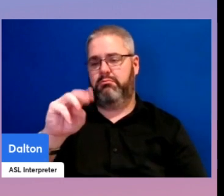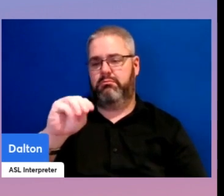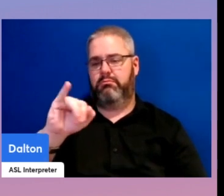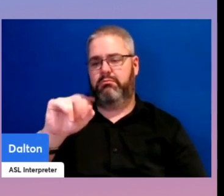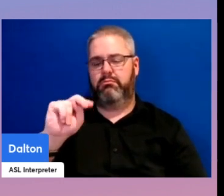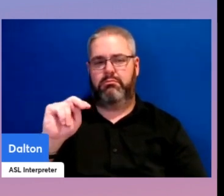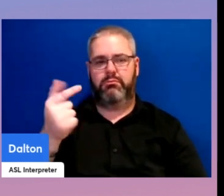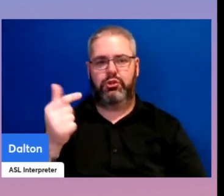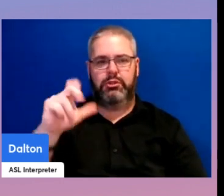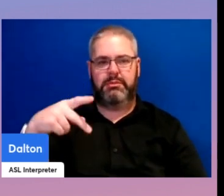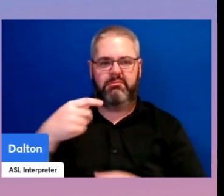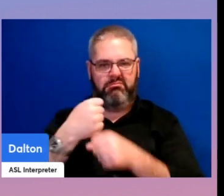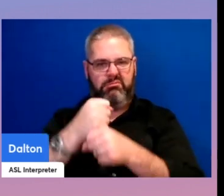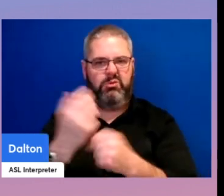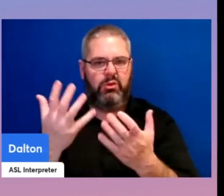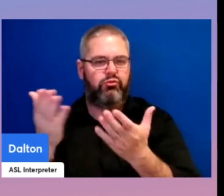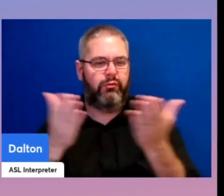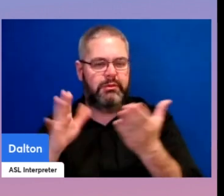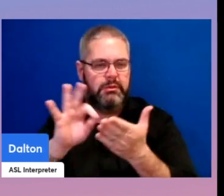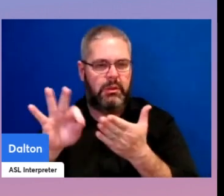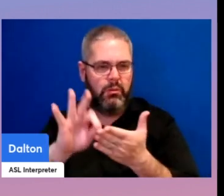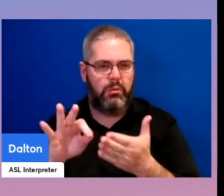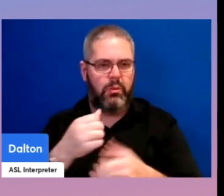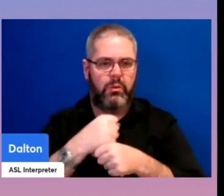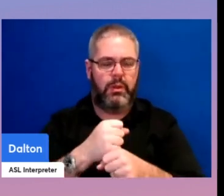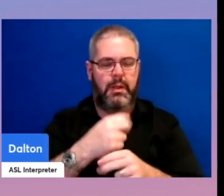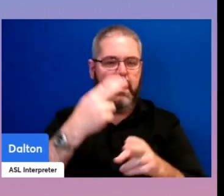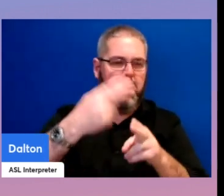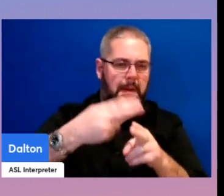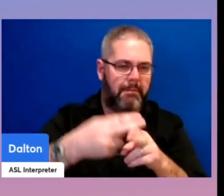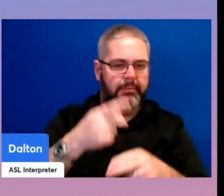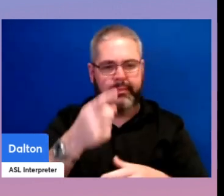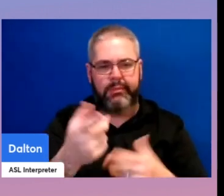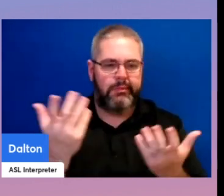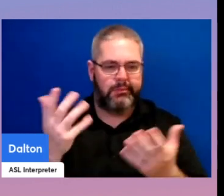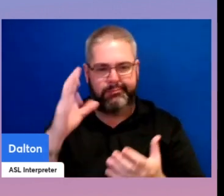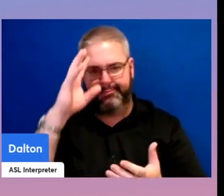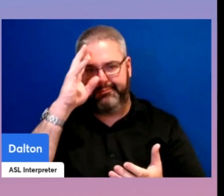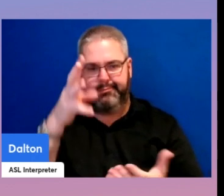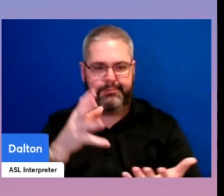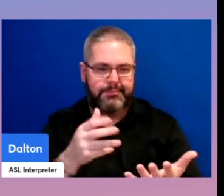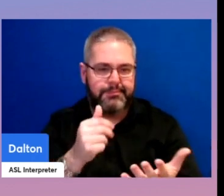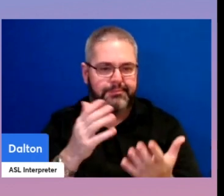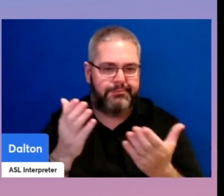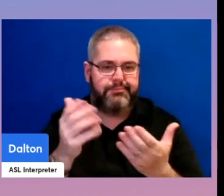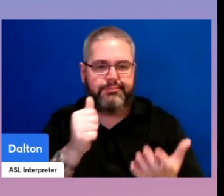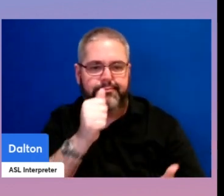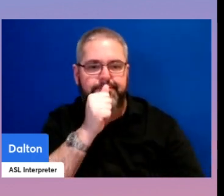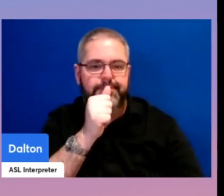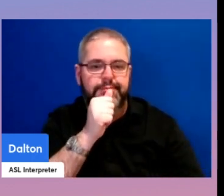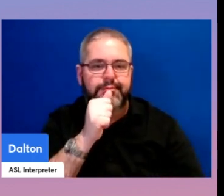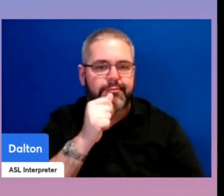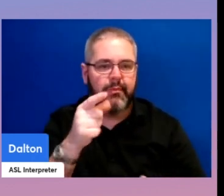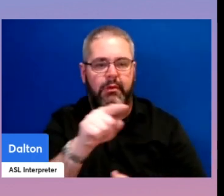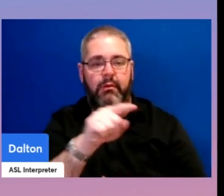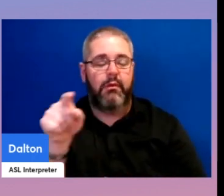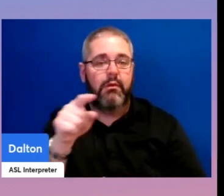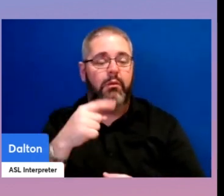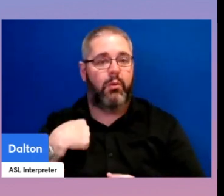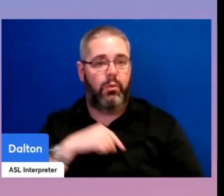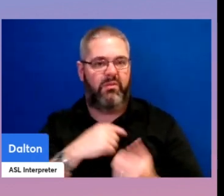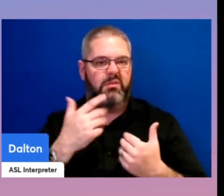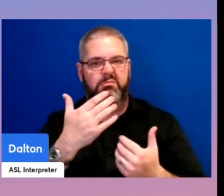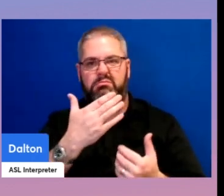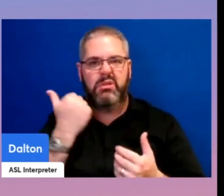service account. Let's give it a name, Secret Sync SA. So it's always a best practice to